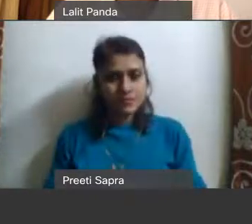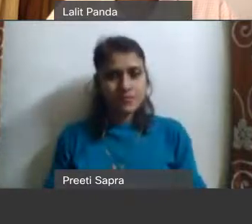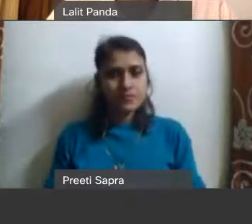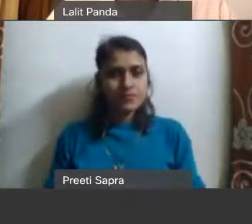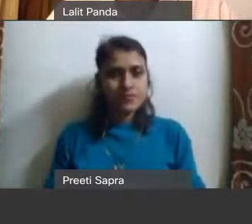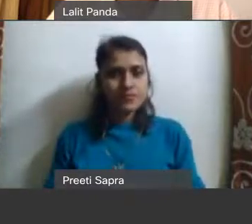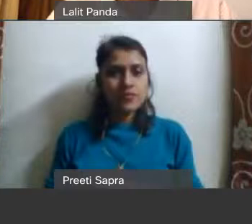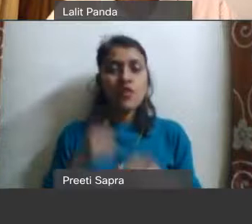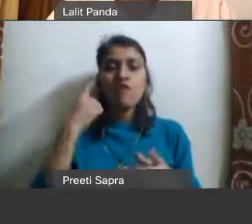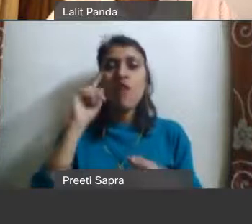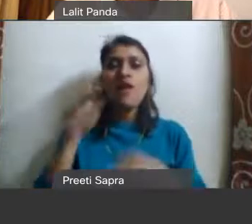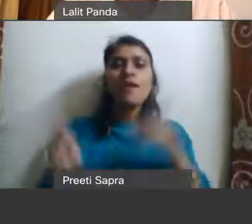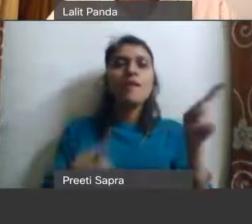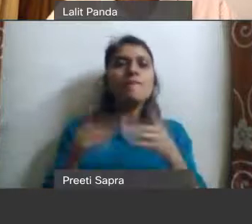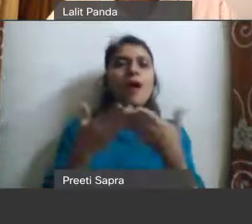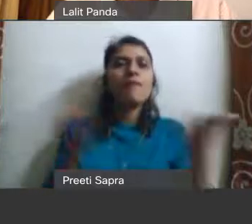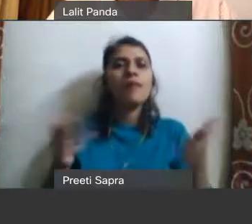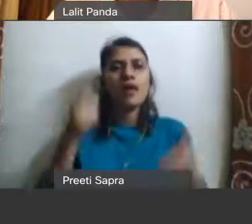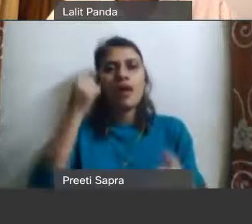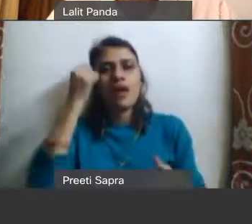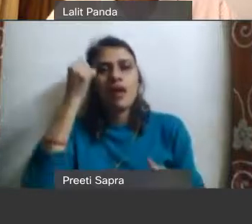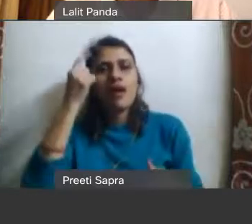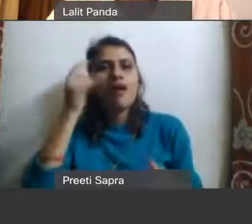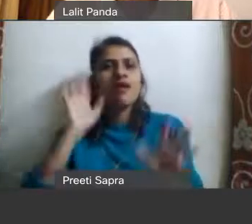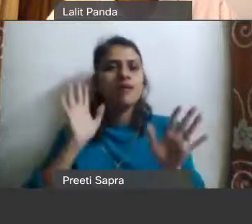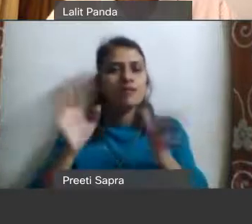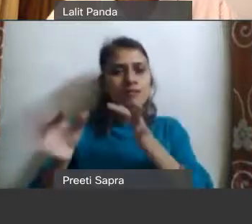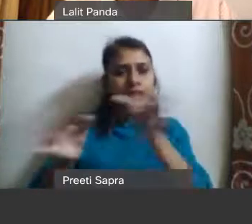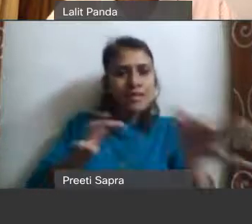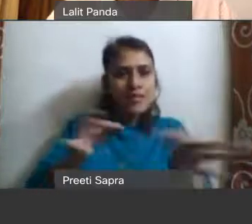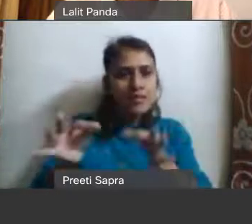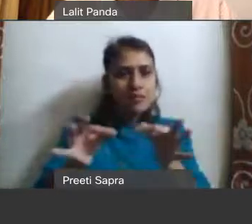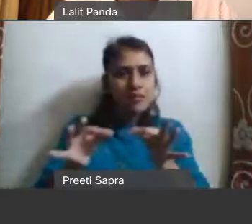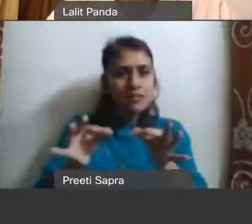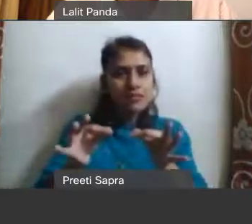the sort of public justification is to ameliorate the harsh